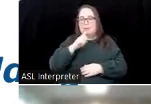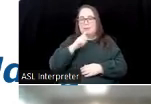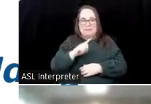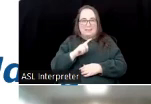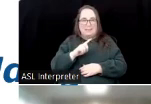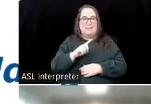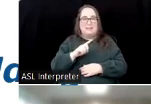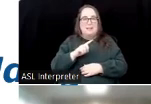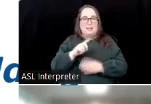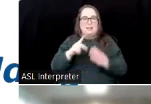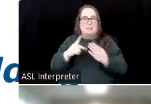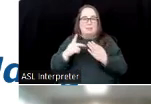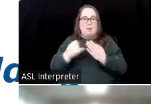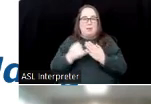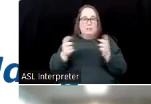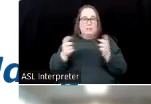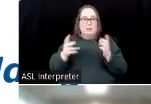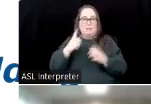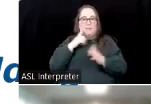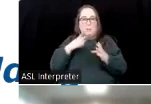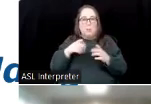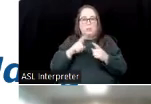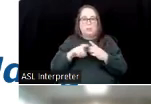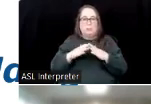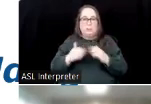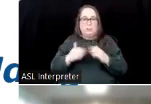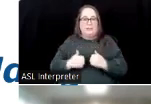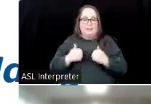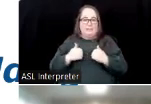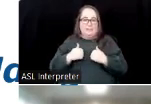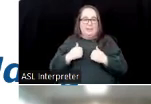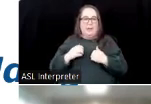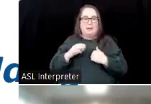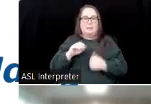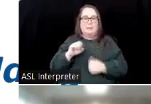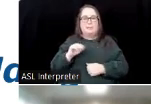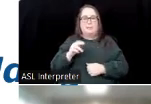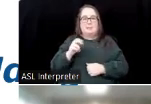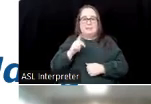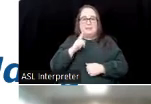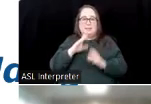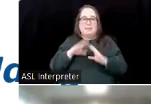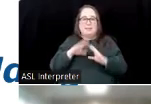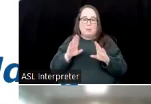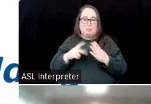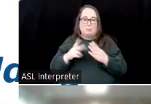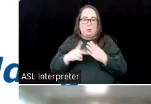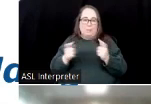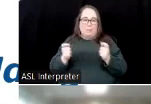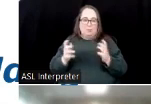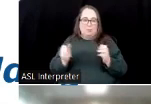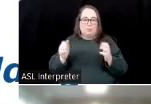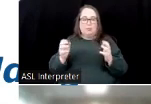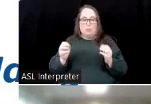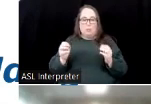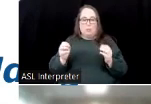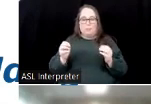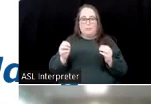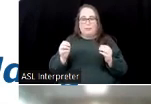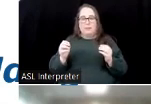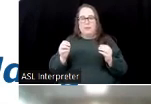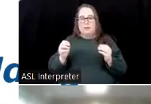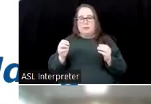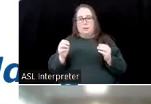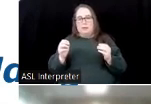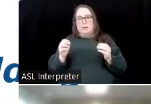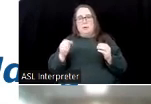Community Living and Housing Unit Manager, and Ms. Matson is a Housing Program Manager. And so we do have a couple